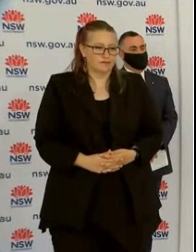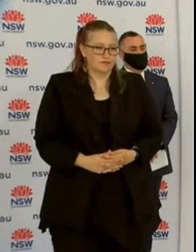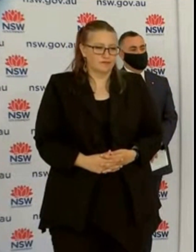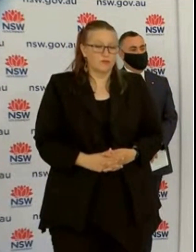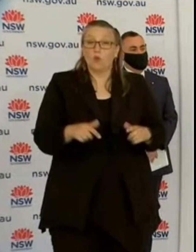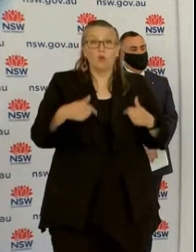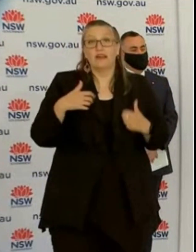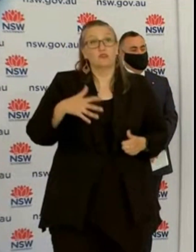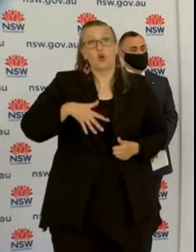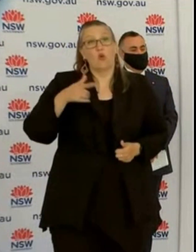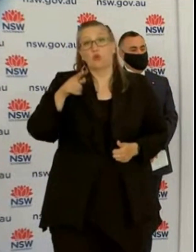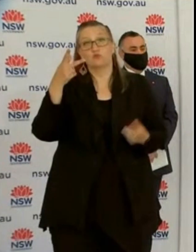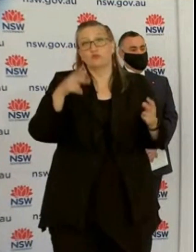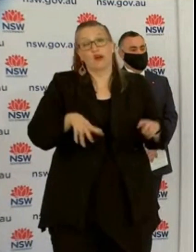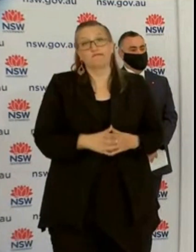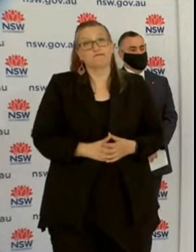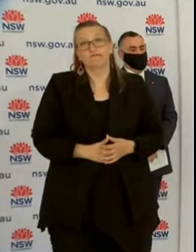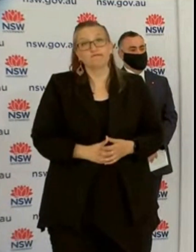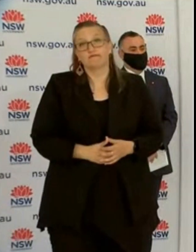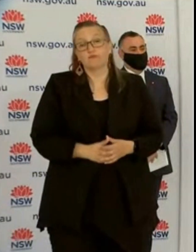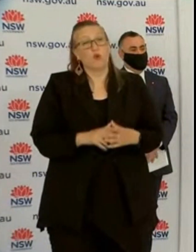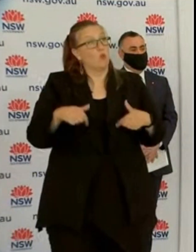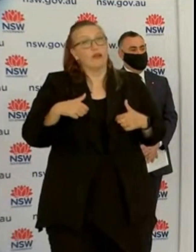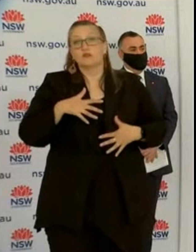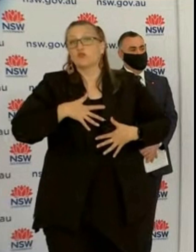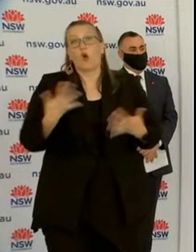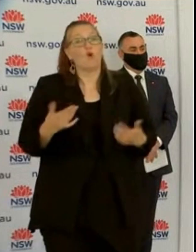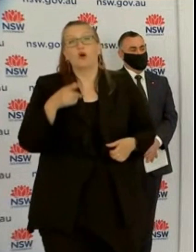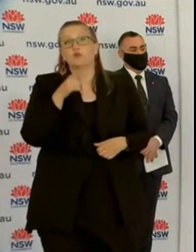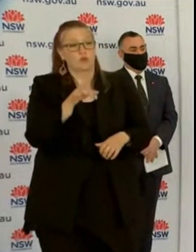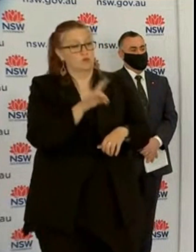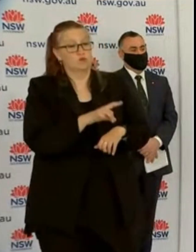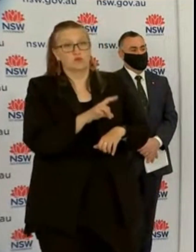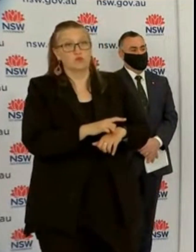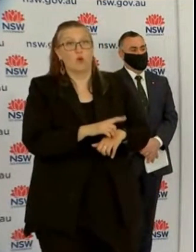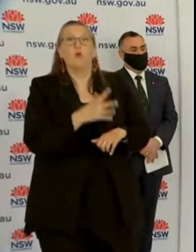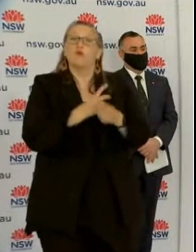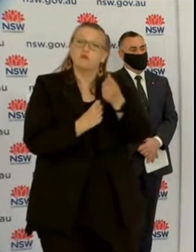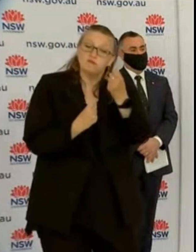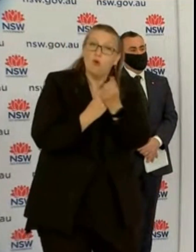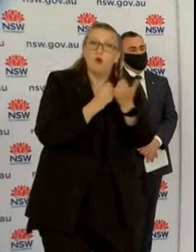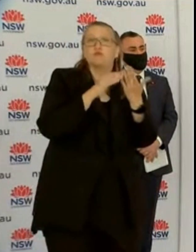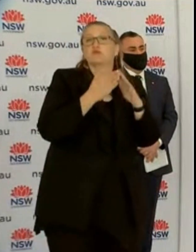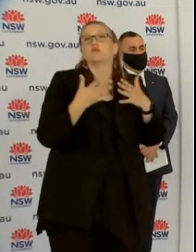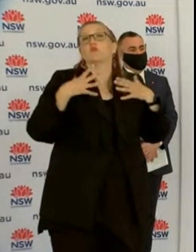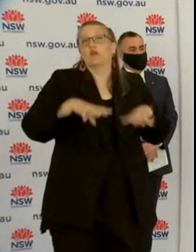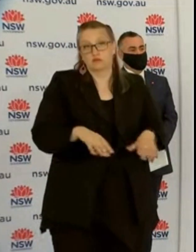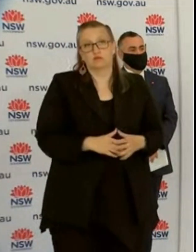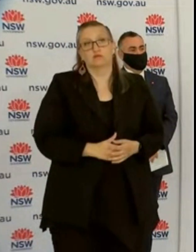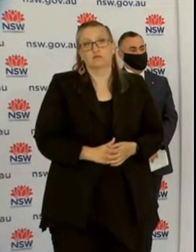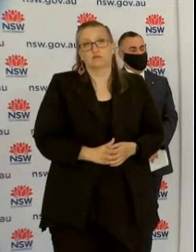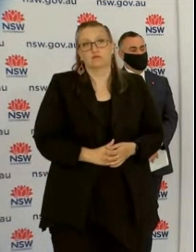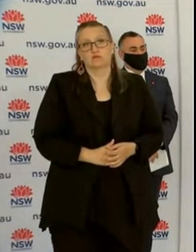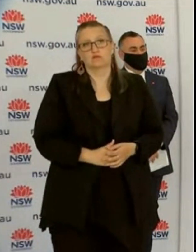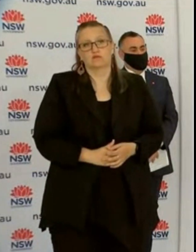death and to prevent hospitalisation and to support communities in as safe as way as possible. And I'd